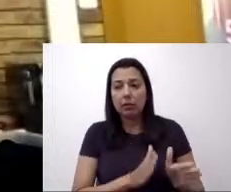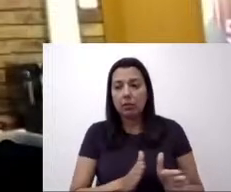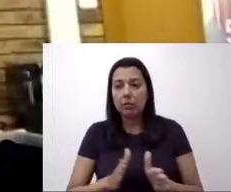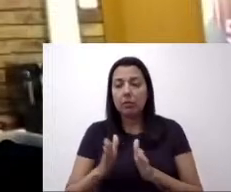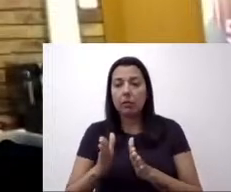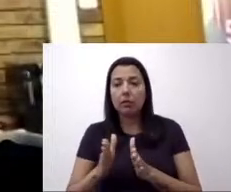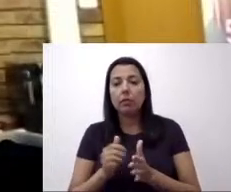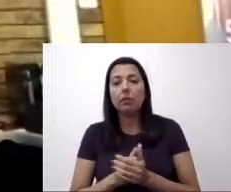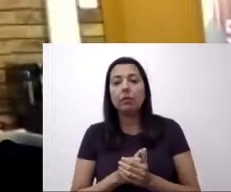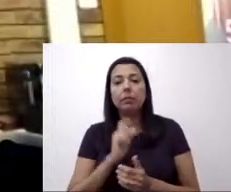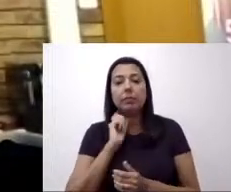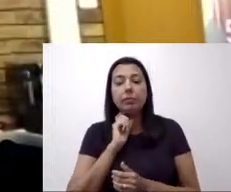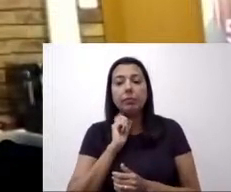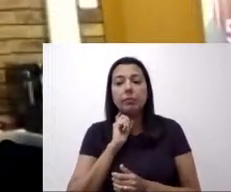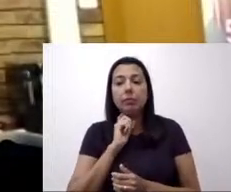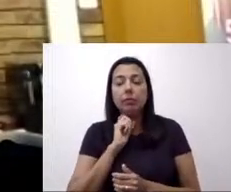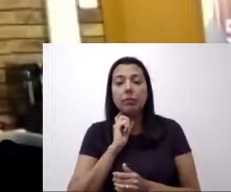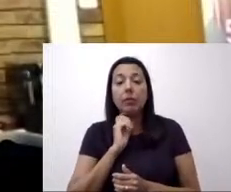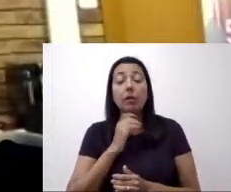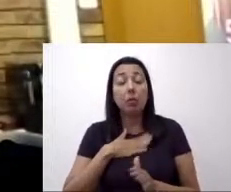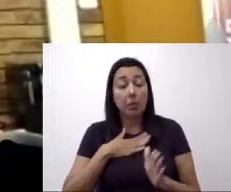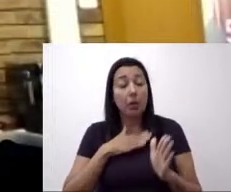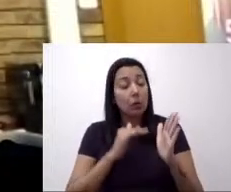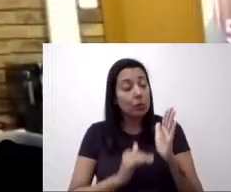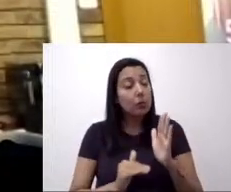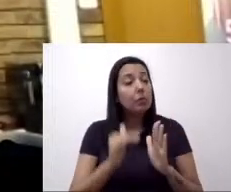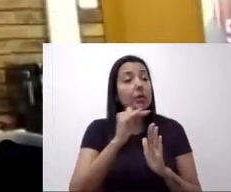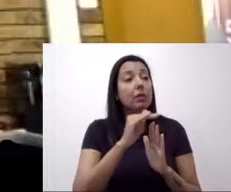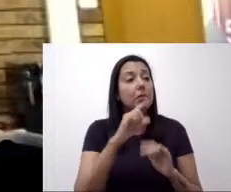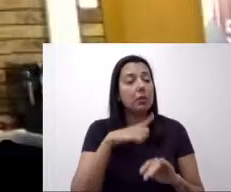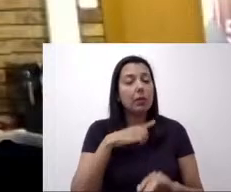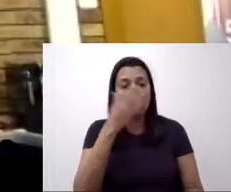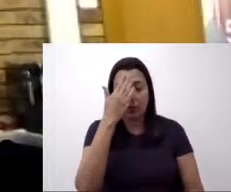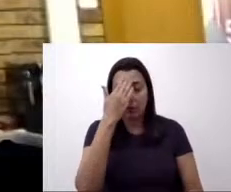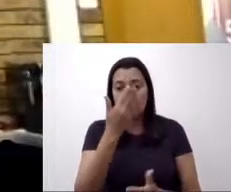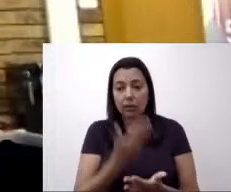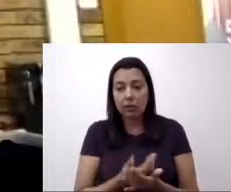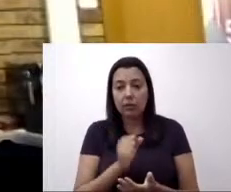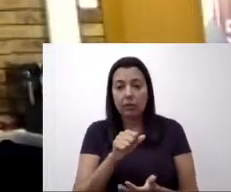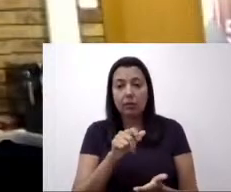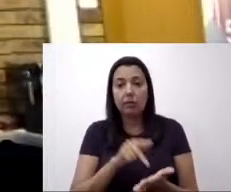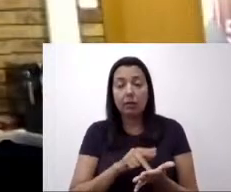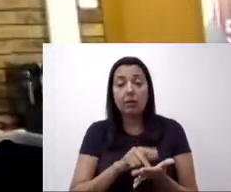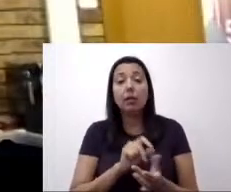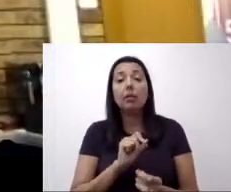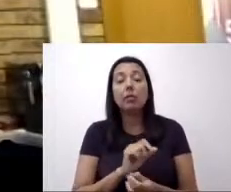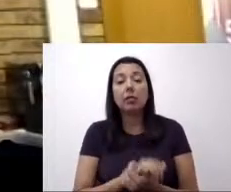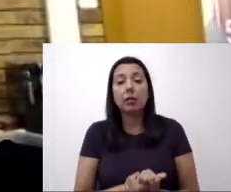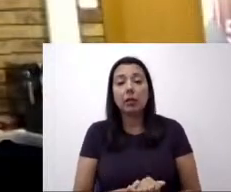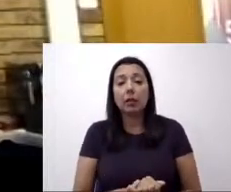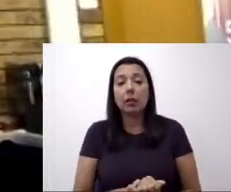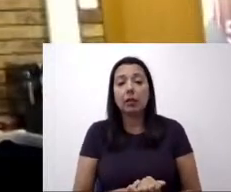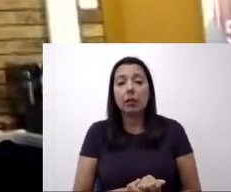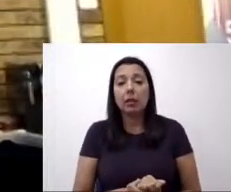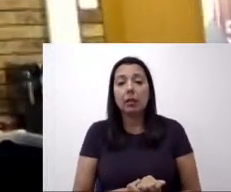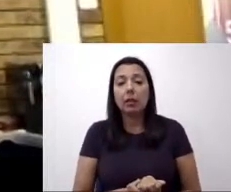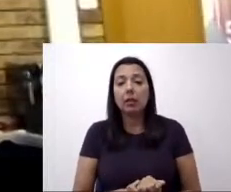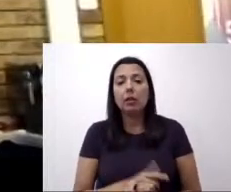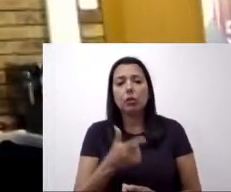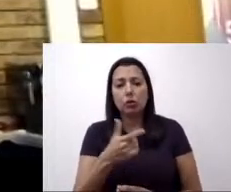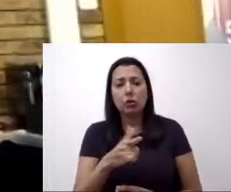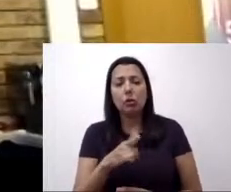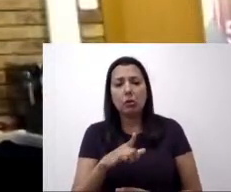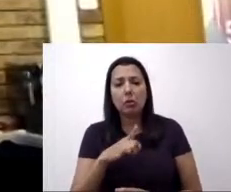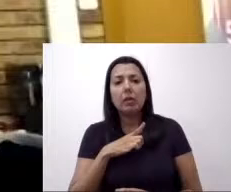supervisor, because I think that reality is, again, we need to put